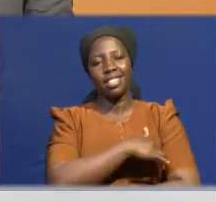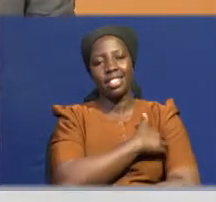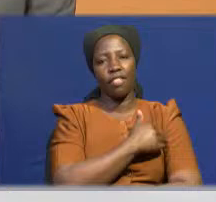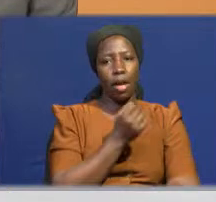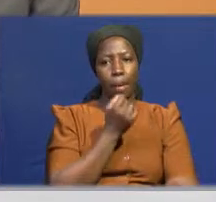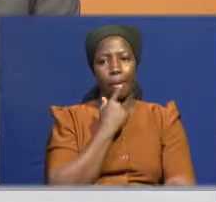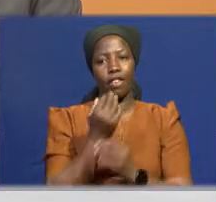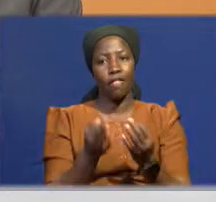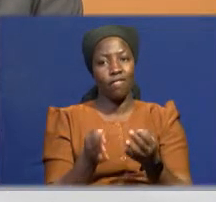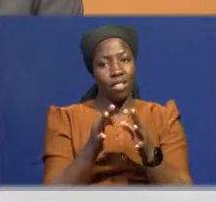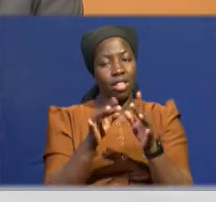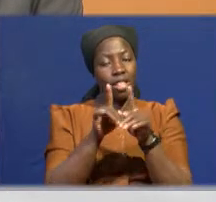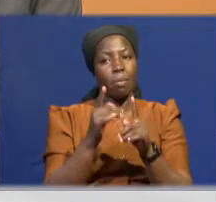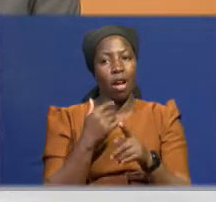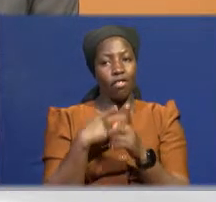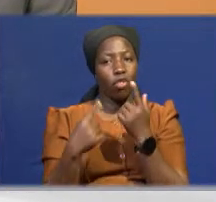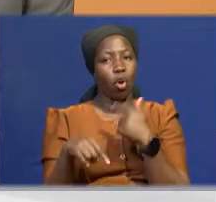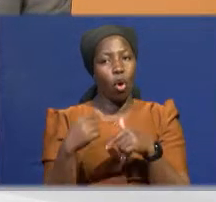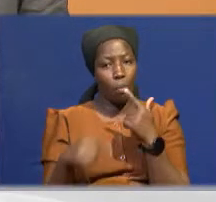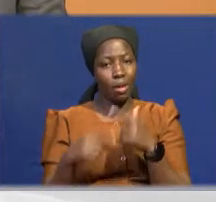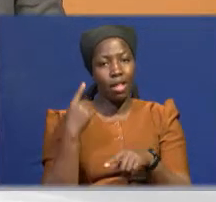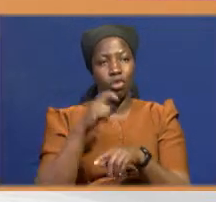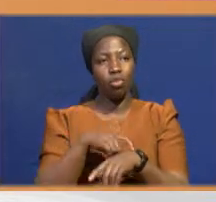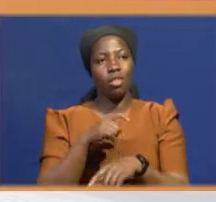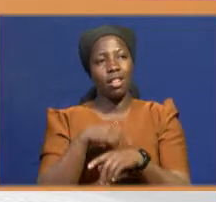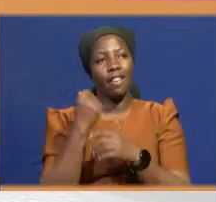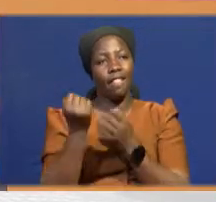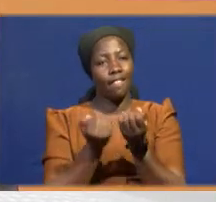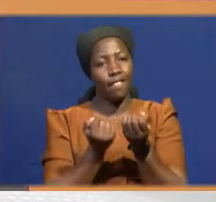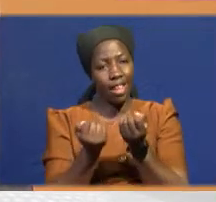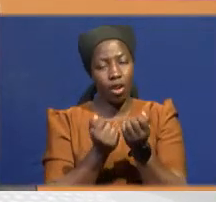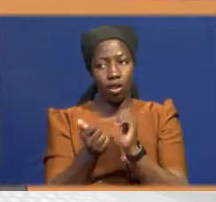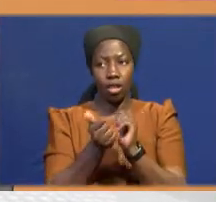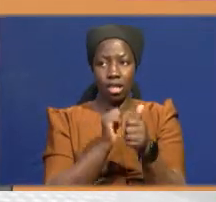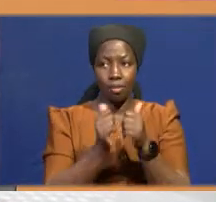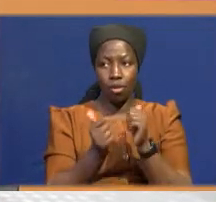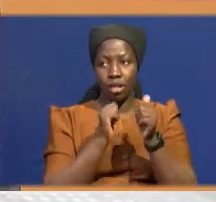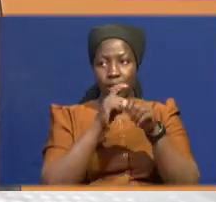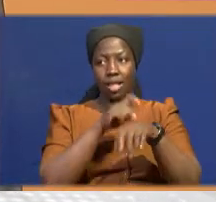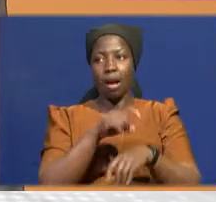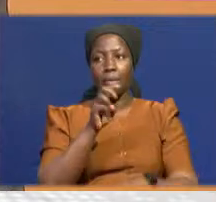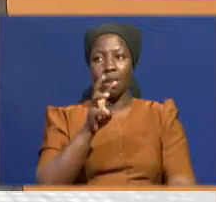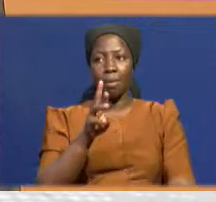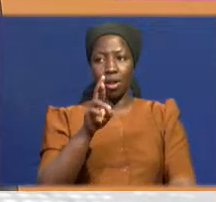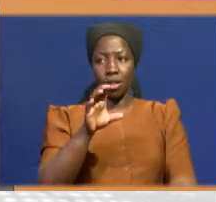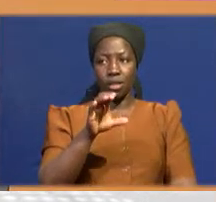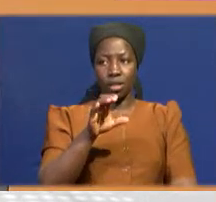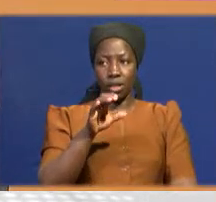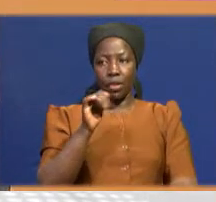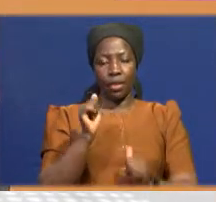has competed in the Safari Rally, by the way, when it was still the WRC event years back,